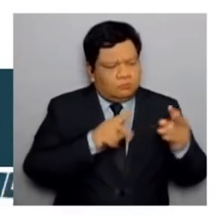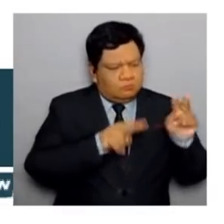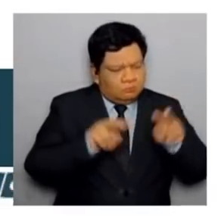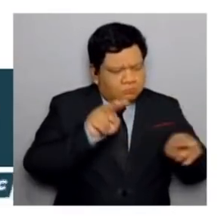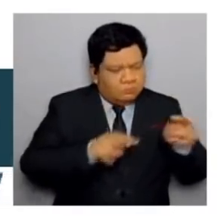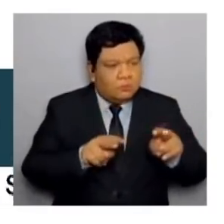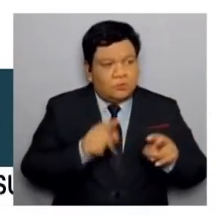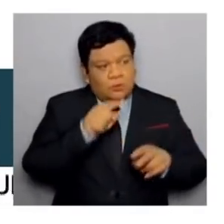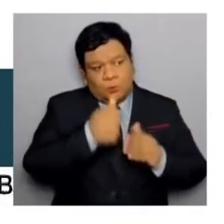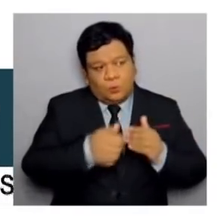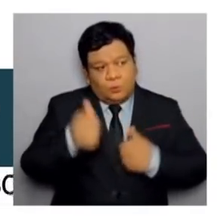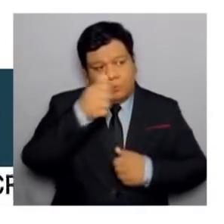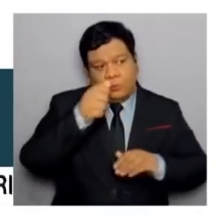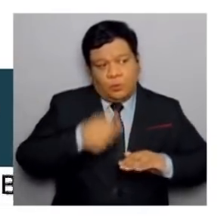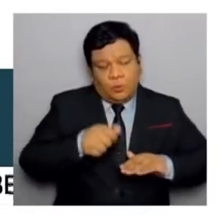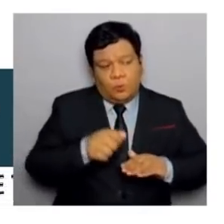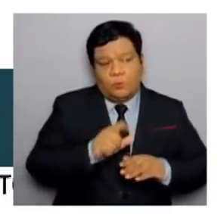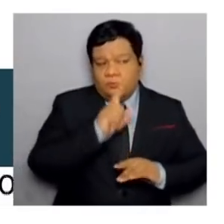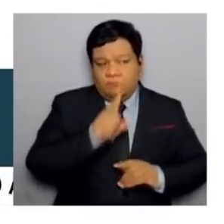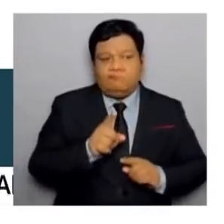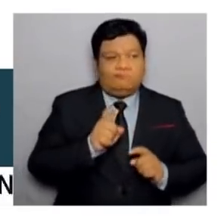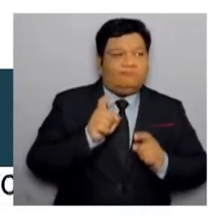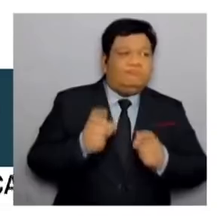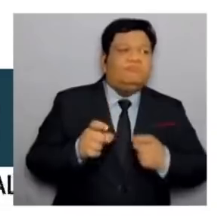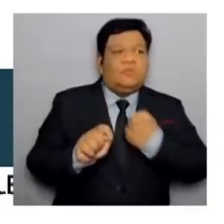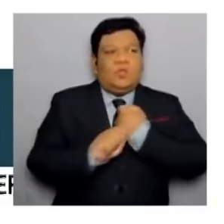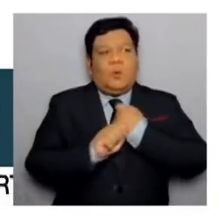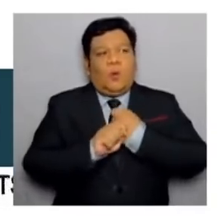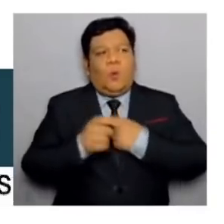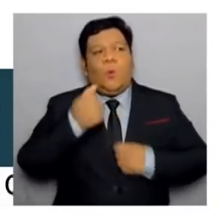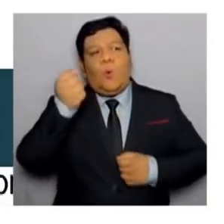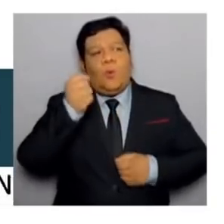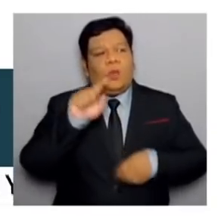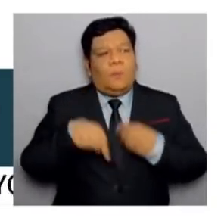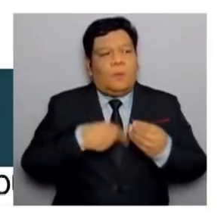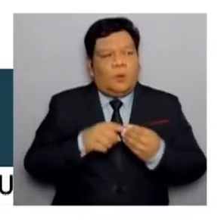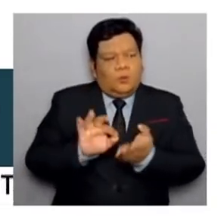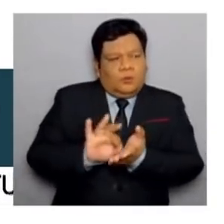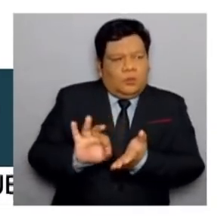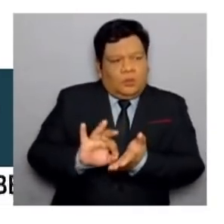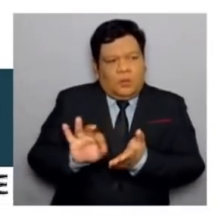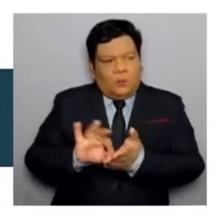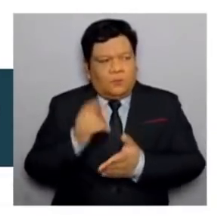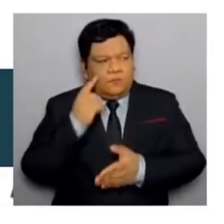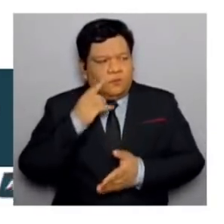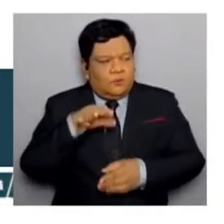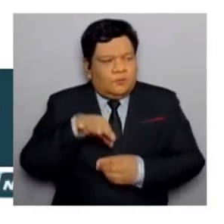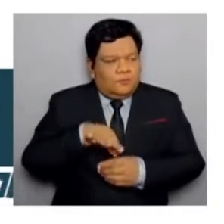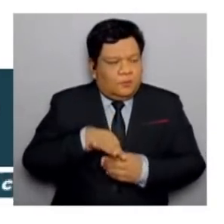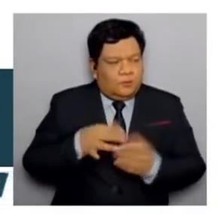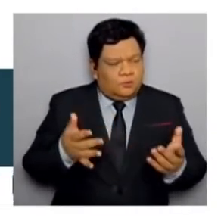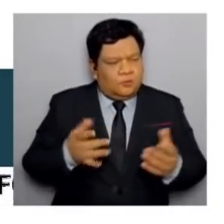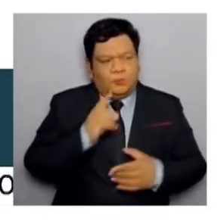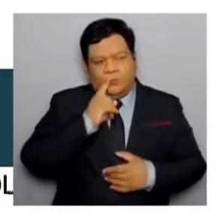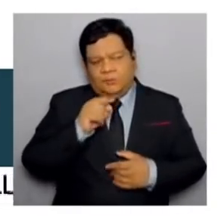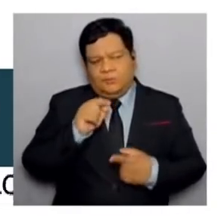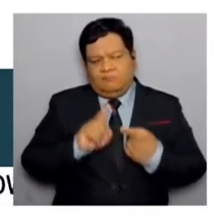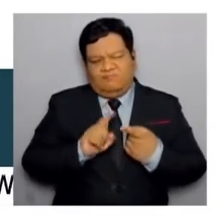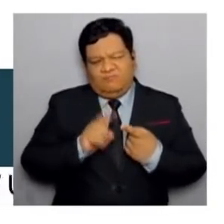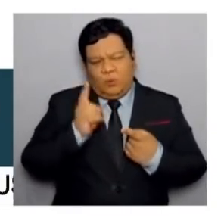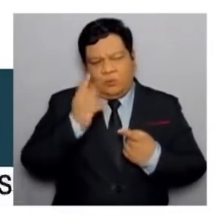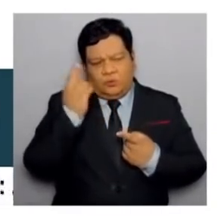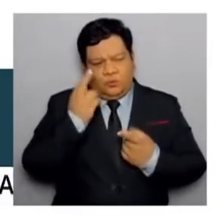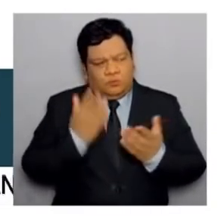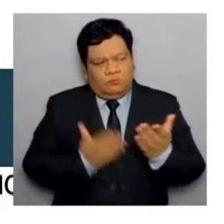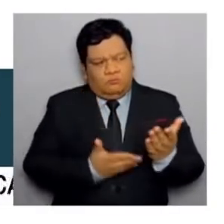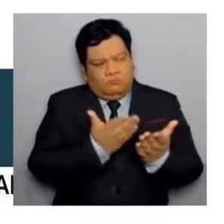Supreme Court actually granted a temporary restraining order on the counting of votes, because that's one other factor that the petitioners are seeking